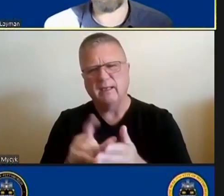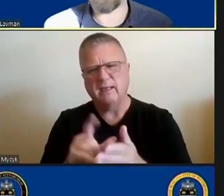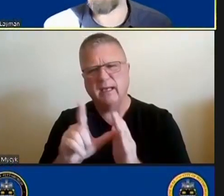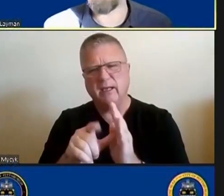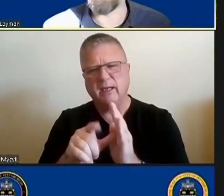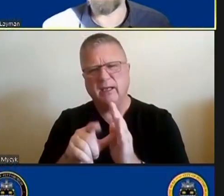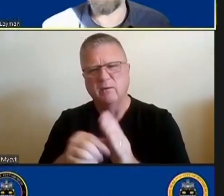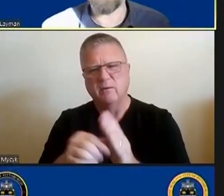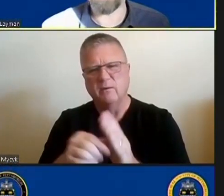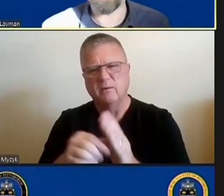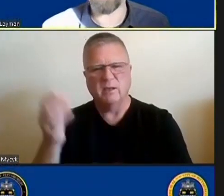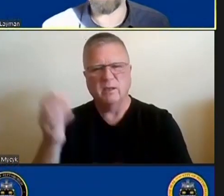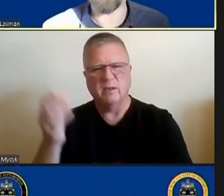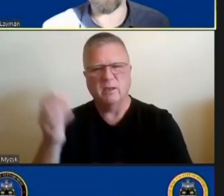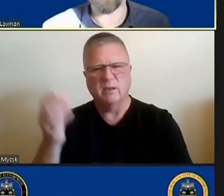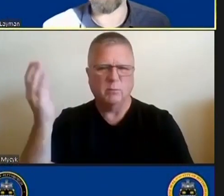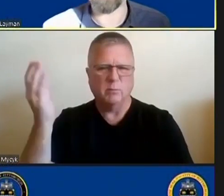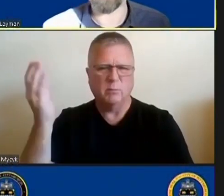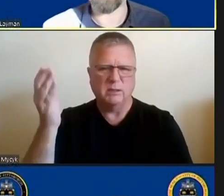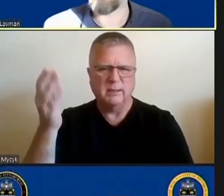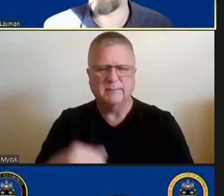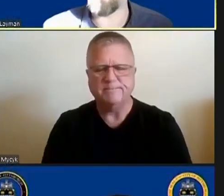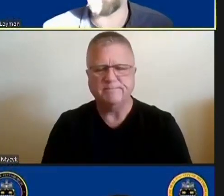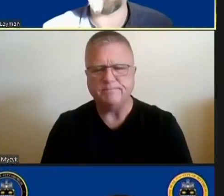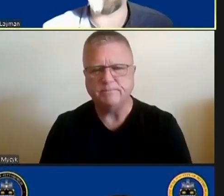presentation. So Kate, if you don't mind.